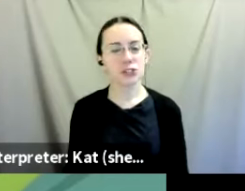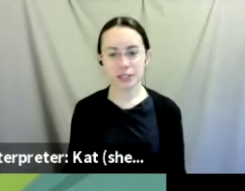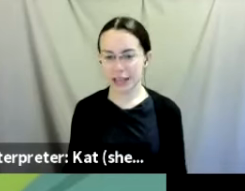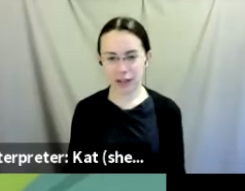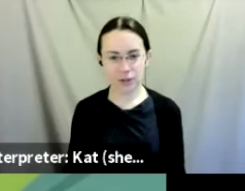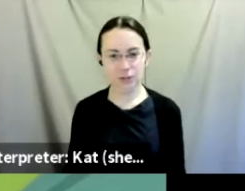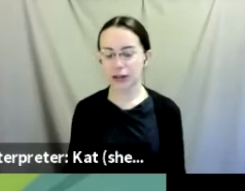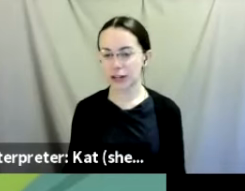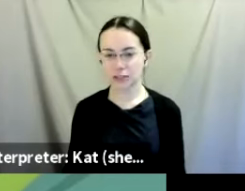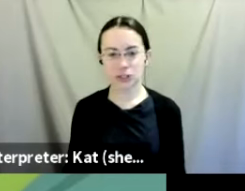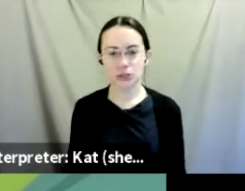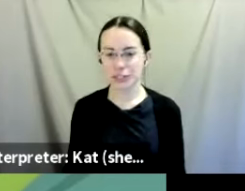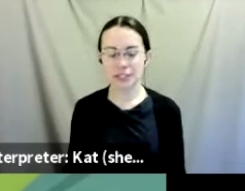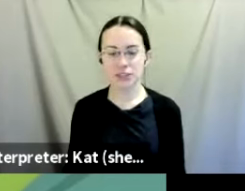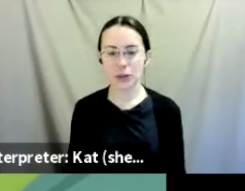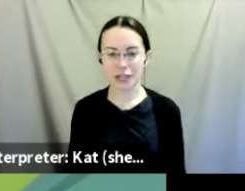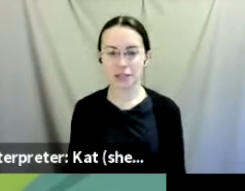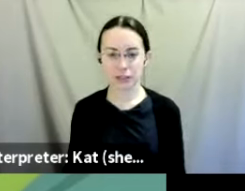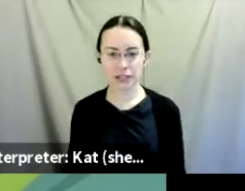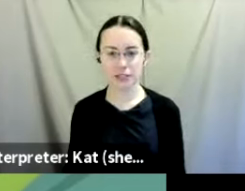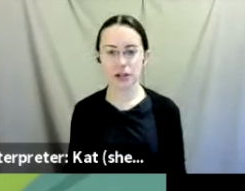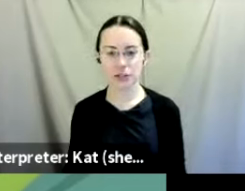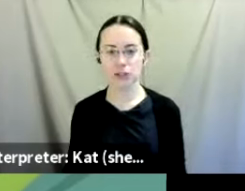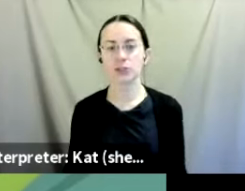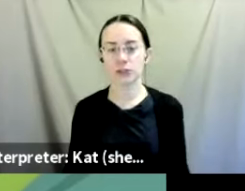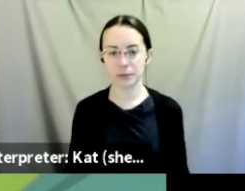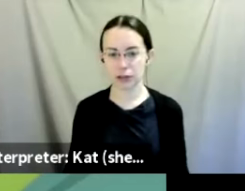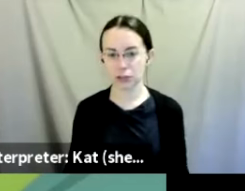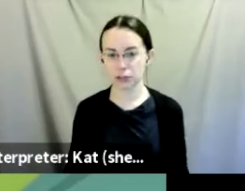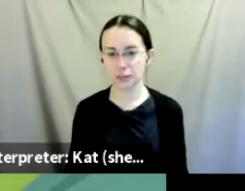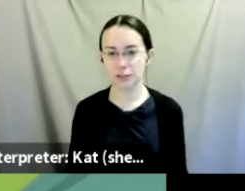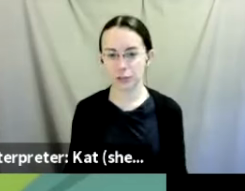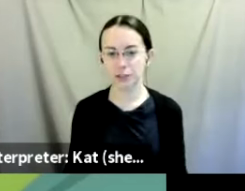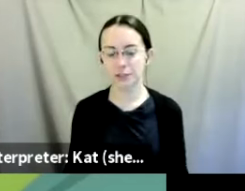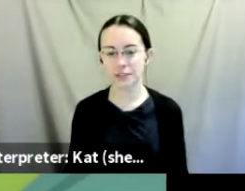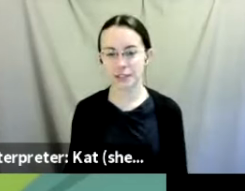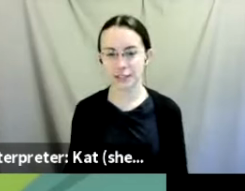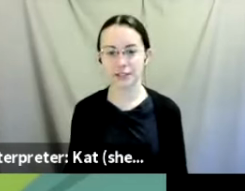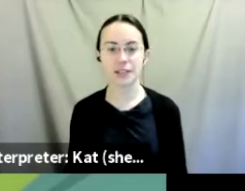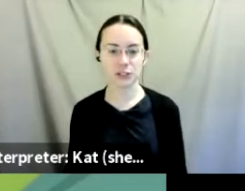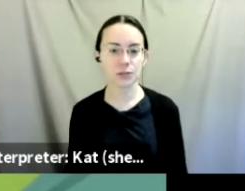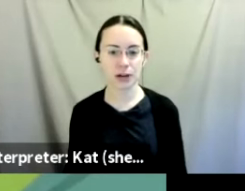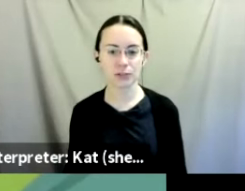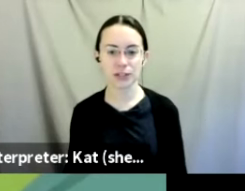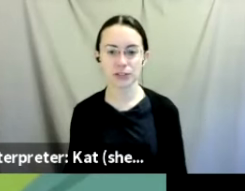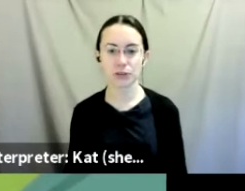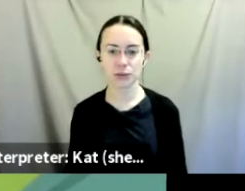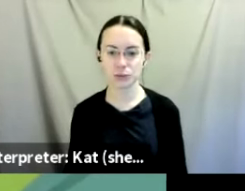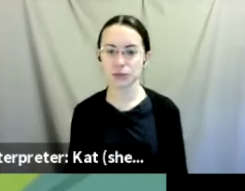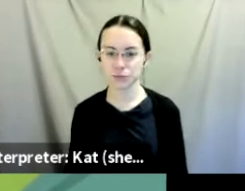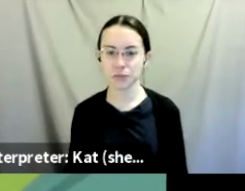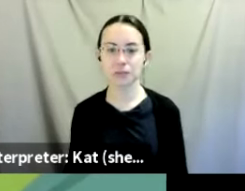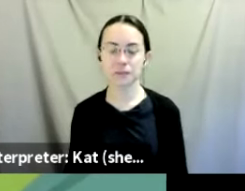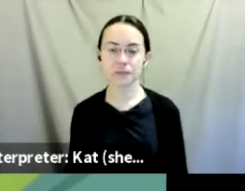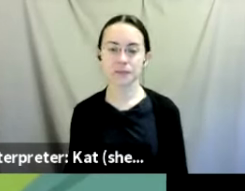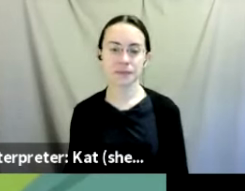We shouldn't have children and teens waiting until they get to college to learn about contraceptive options and sex ed that should be offered in